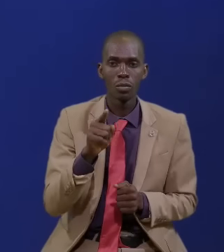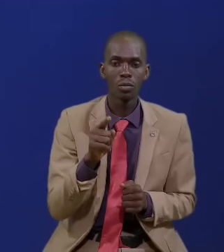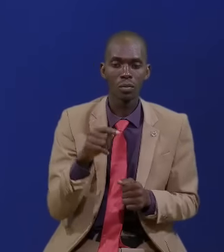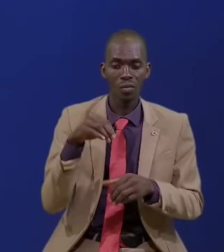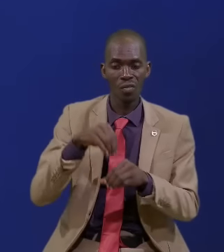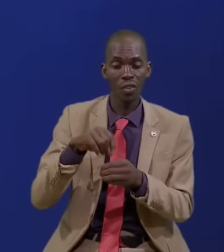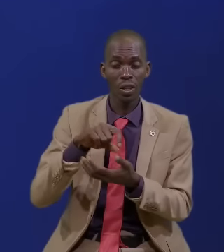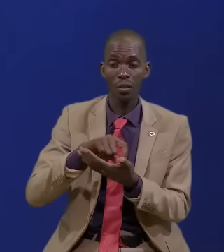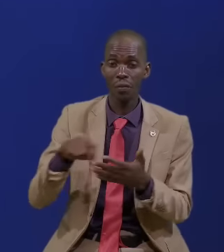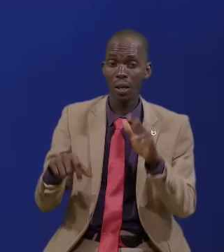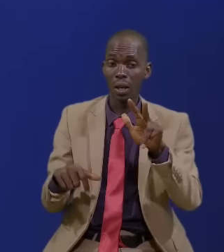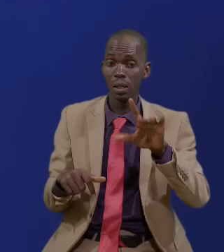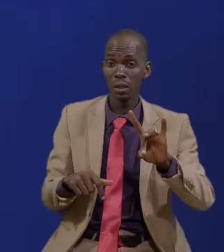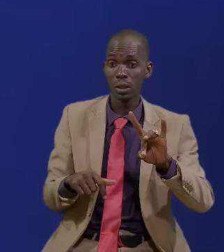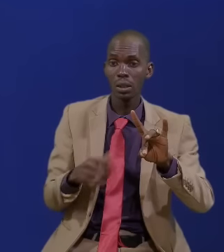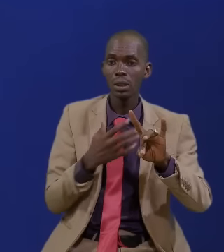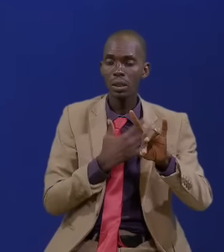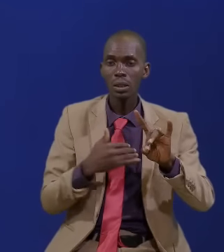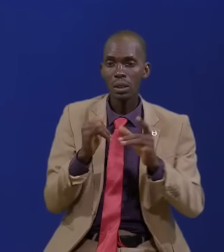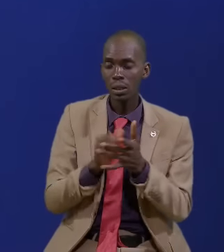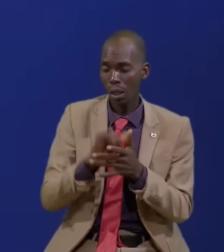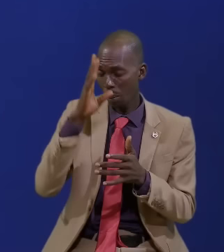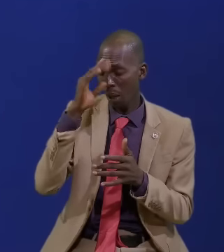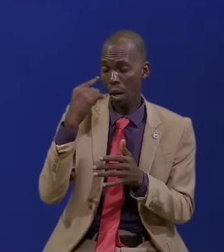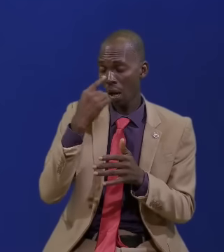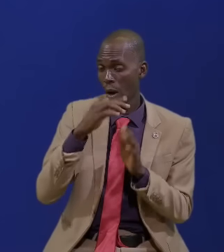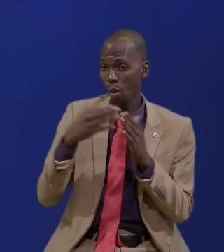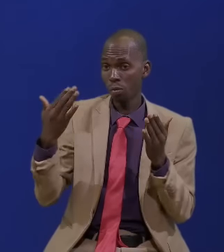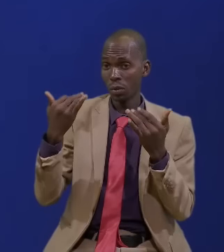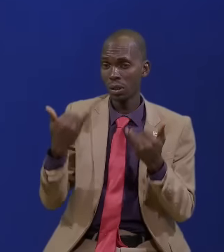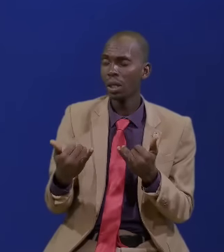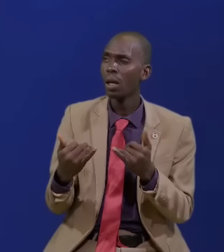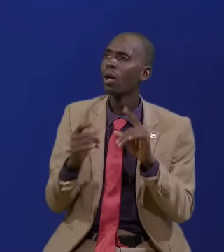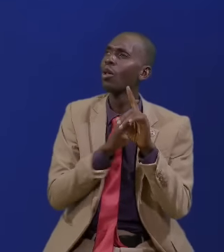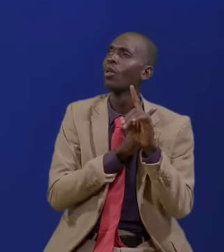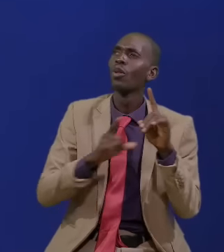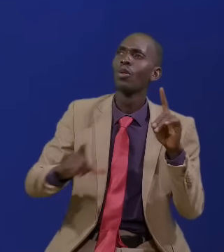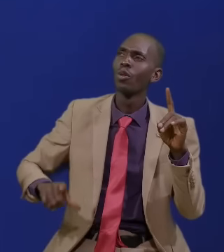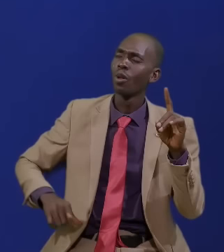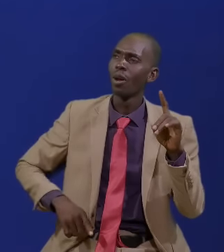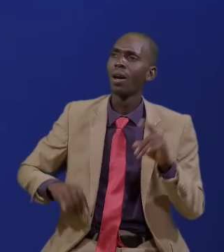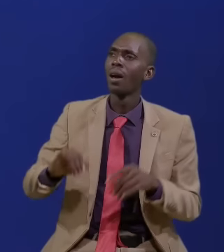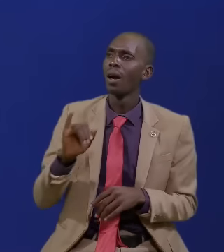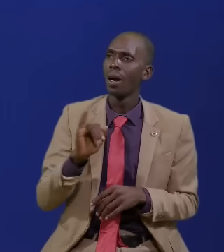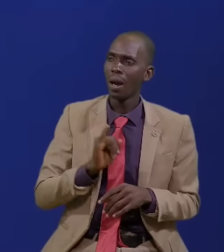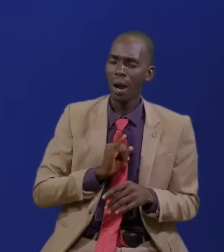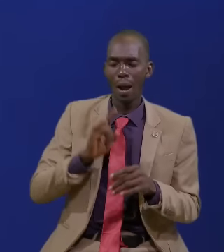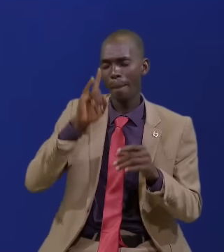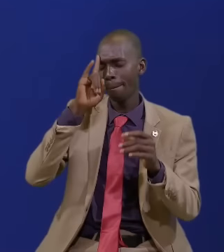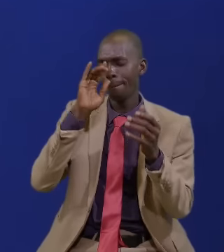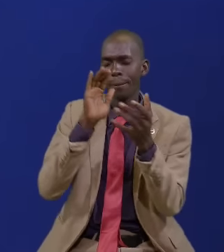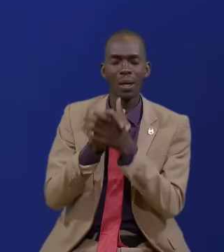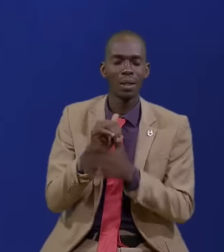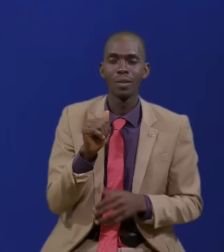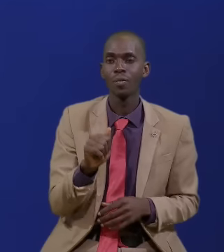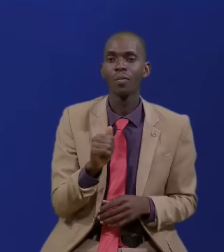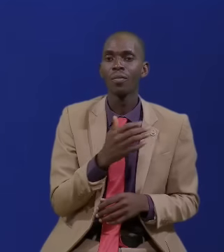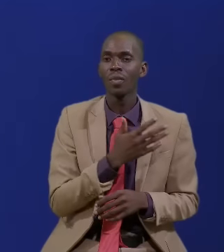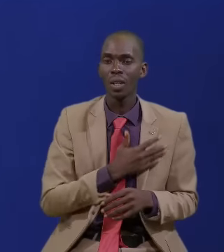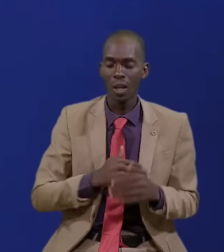38. And he said, Lord, I believe. Lord, I believe. And he